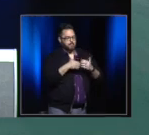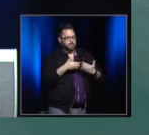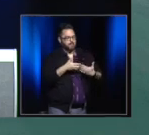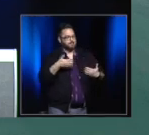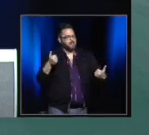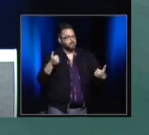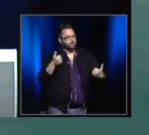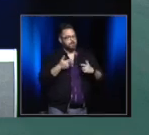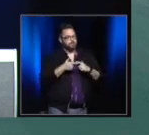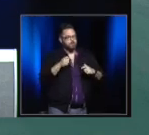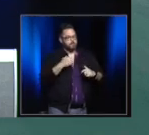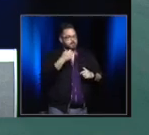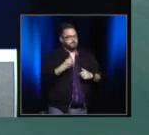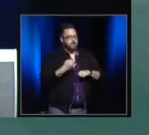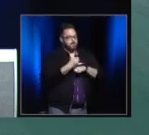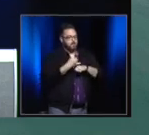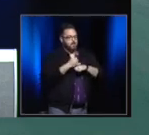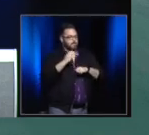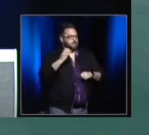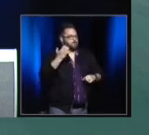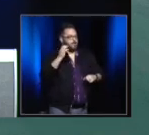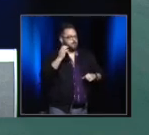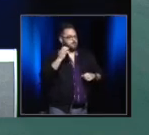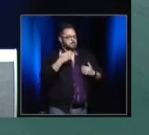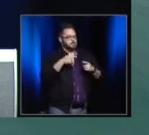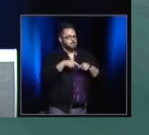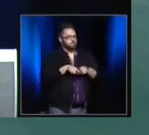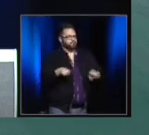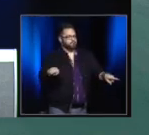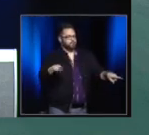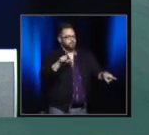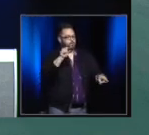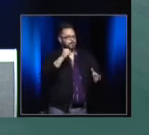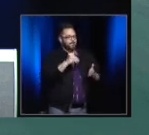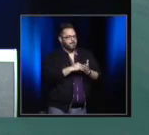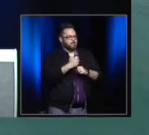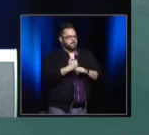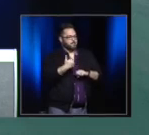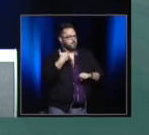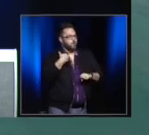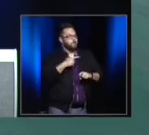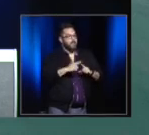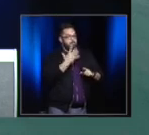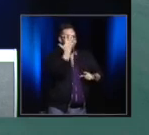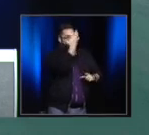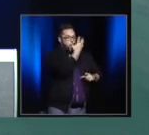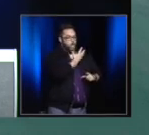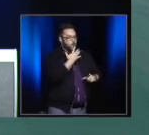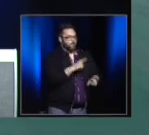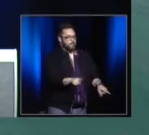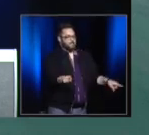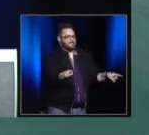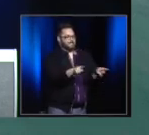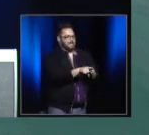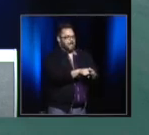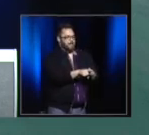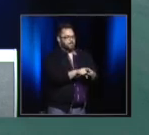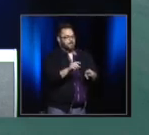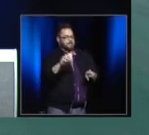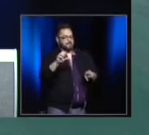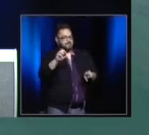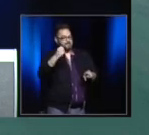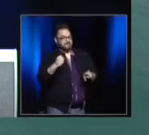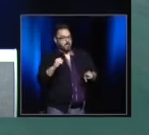cousins, the Hector's dolphins, around 20,000 years ago, but they look exactly the same. You cannot tell them apart when they are side by